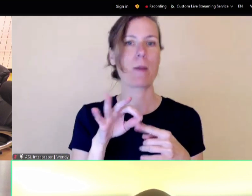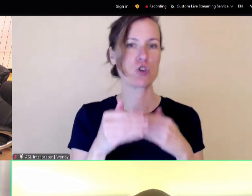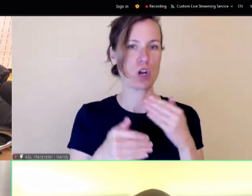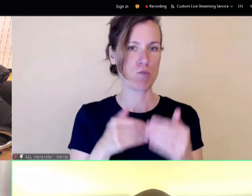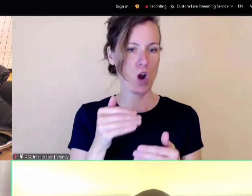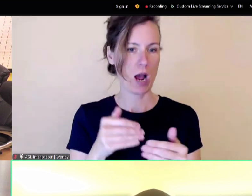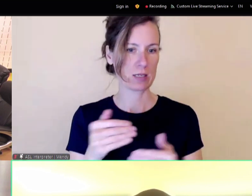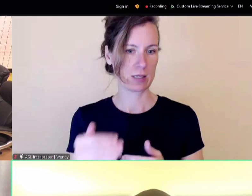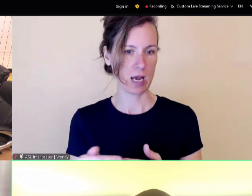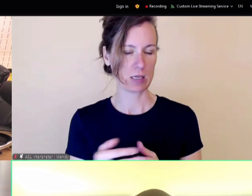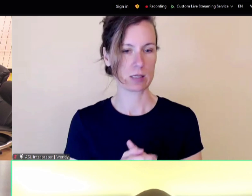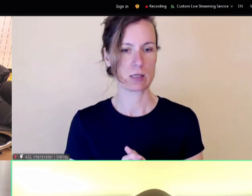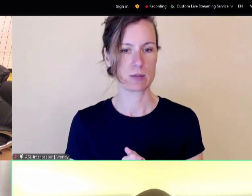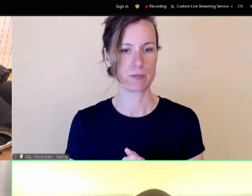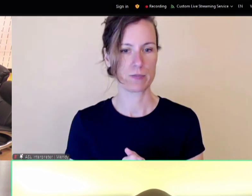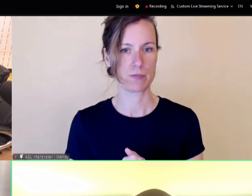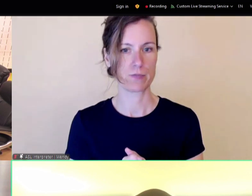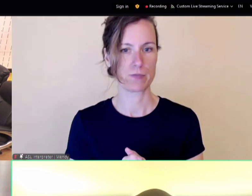upon